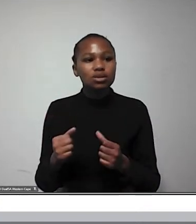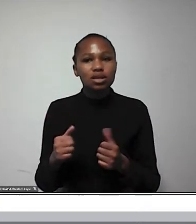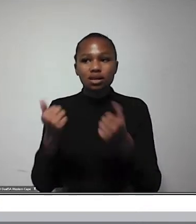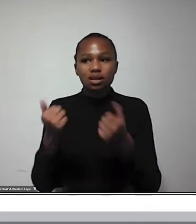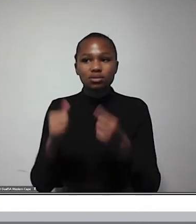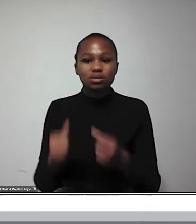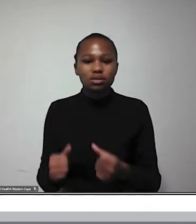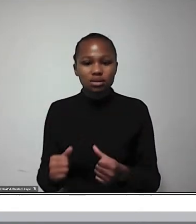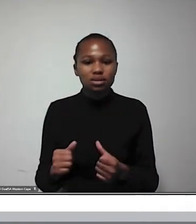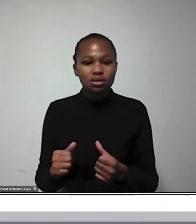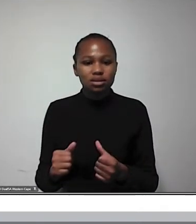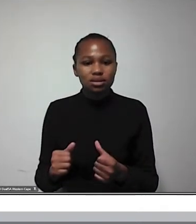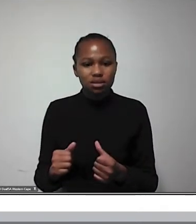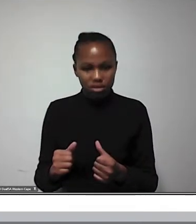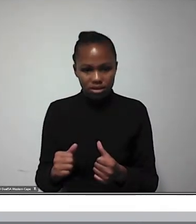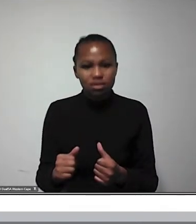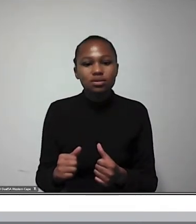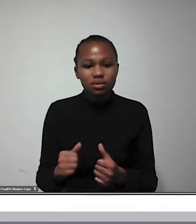arrangement.